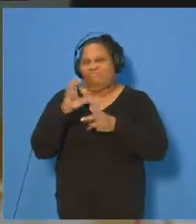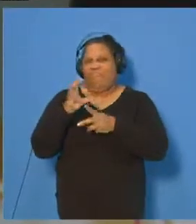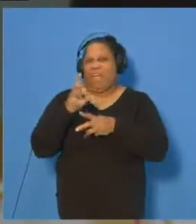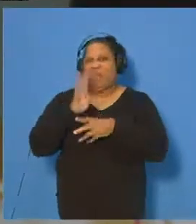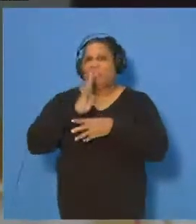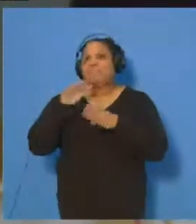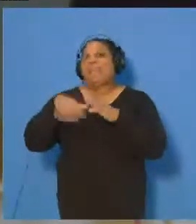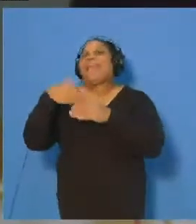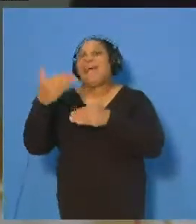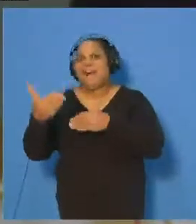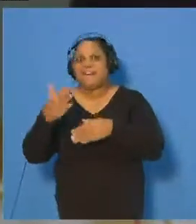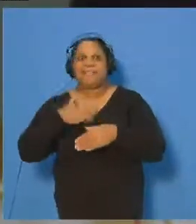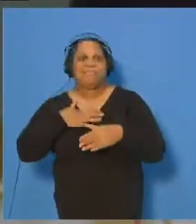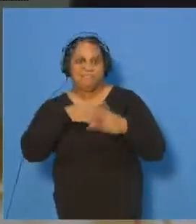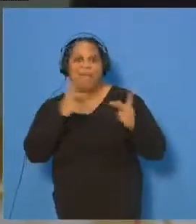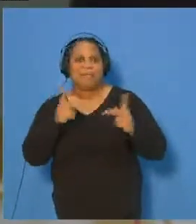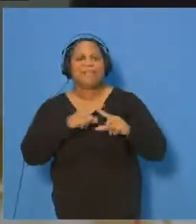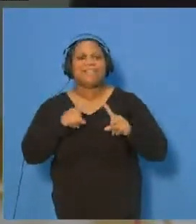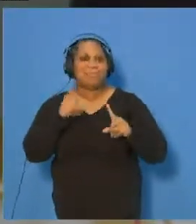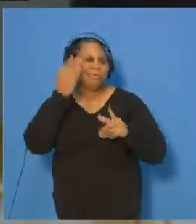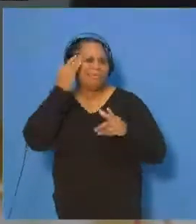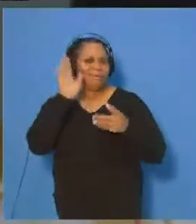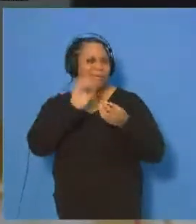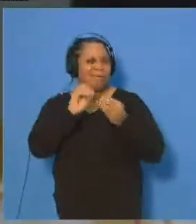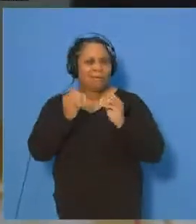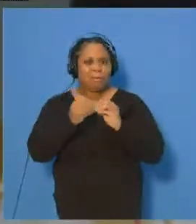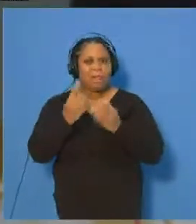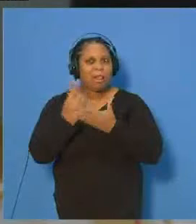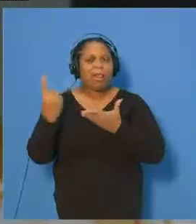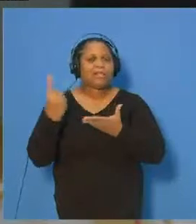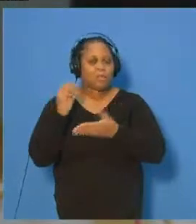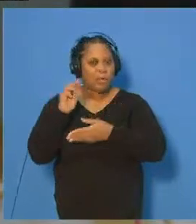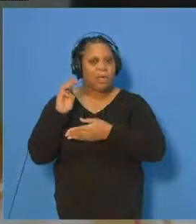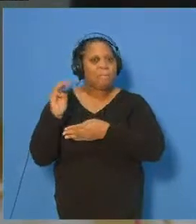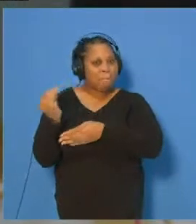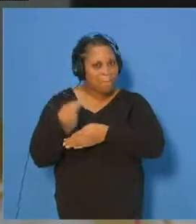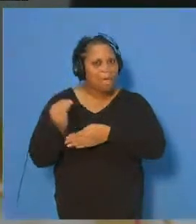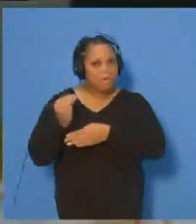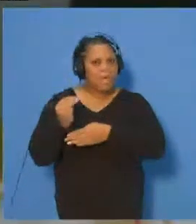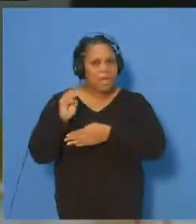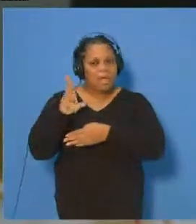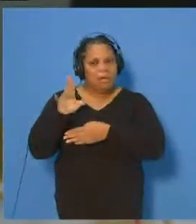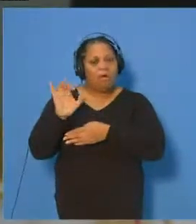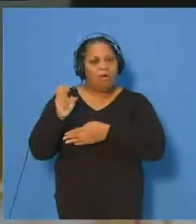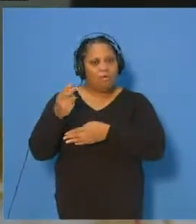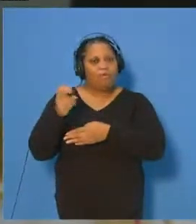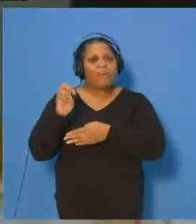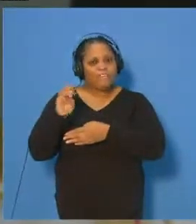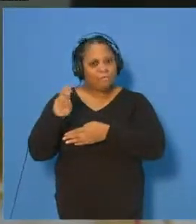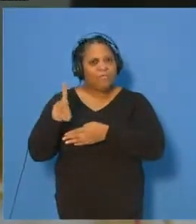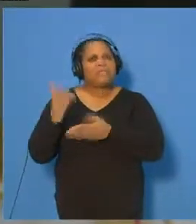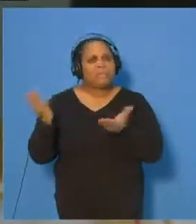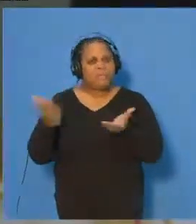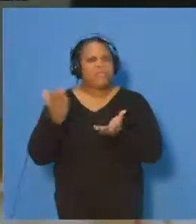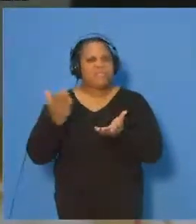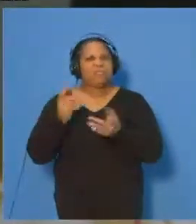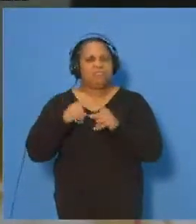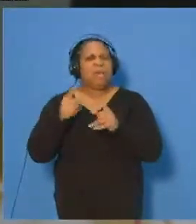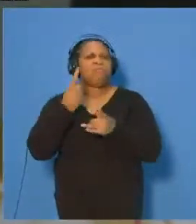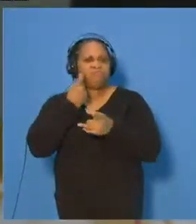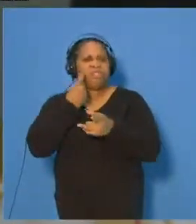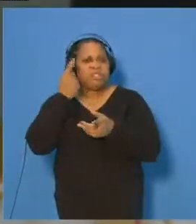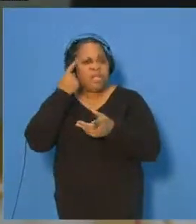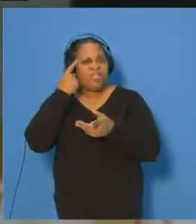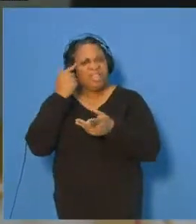out of school, so I don't know the number exactly, but it was last week, Monday, that Dr. Richmond was actually here. He's been here a couple of times, but certainly I think as recently as last